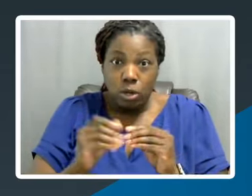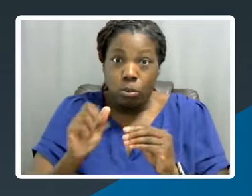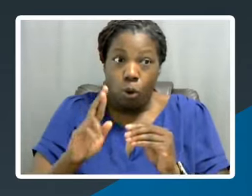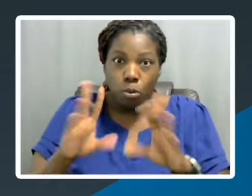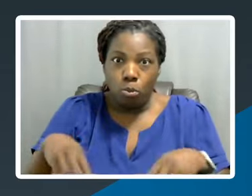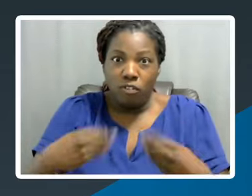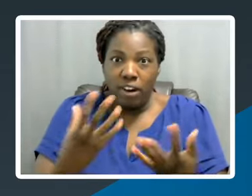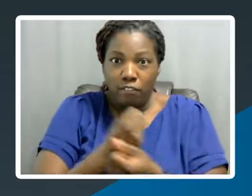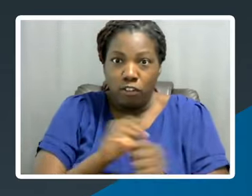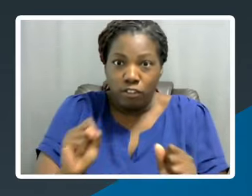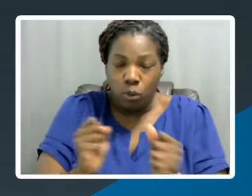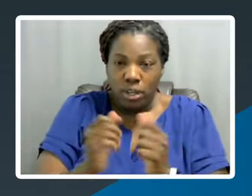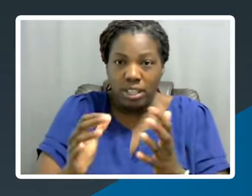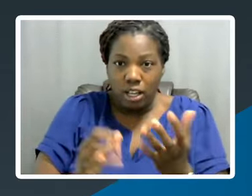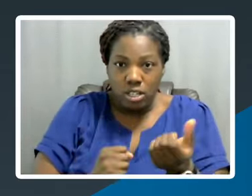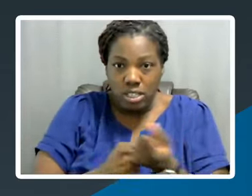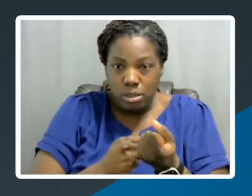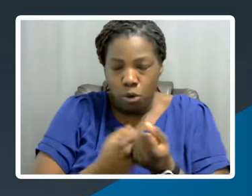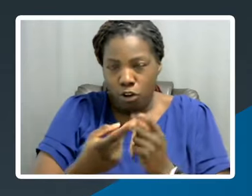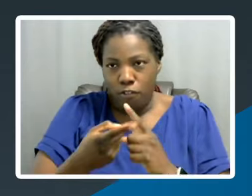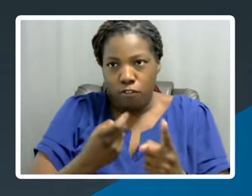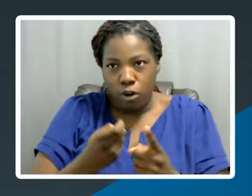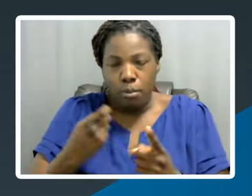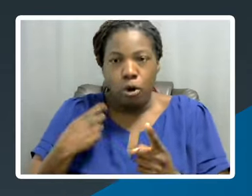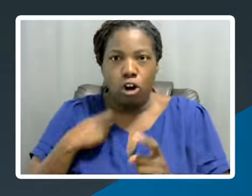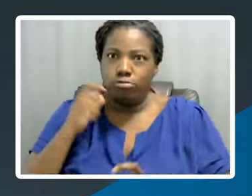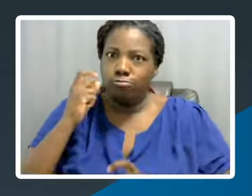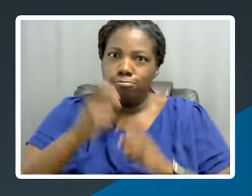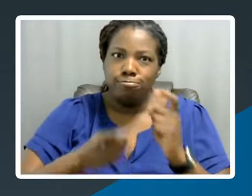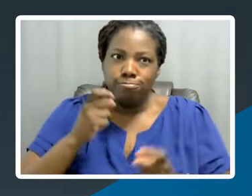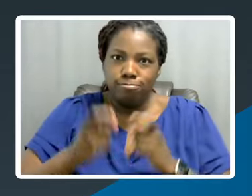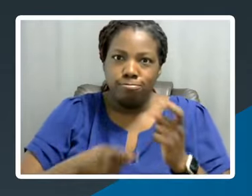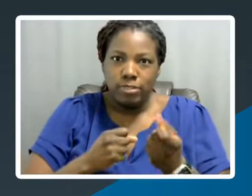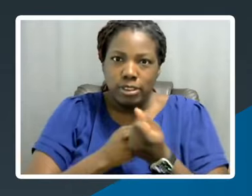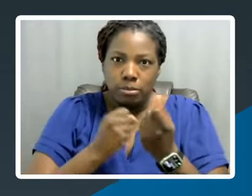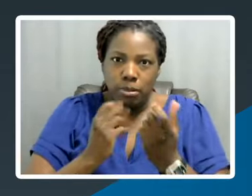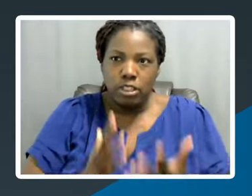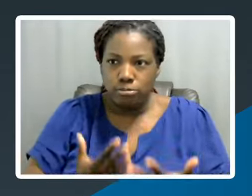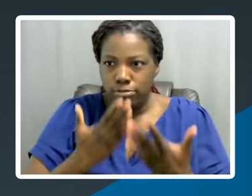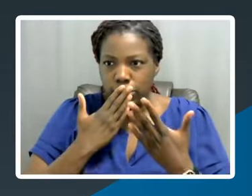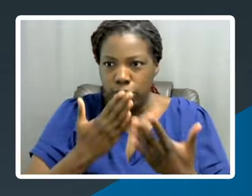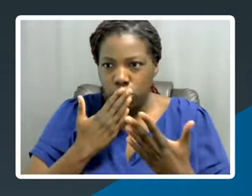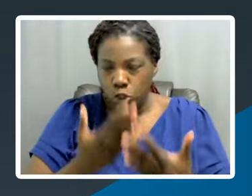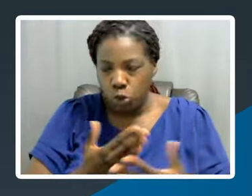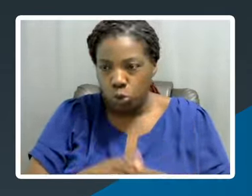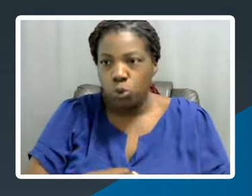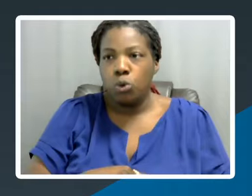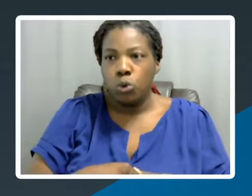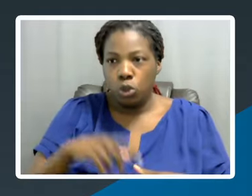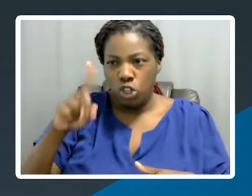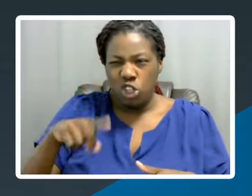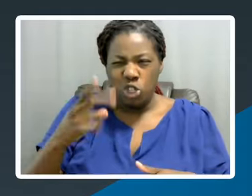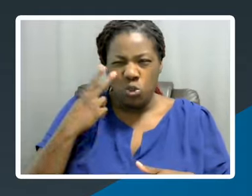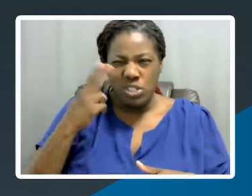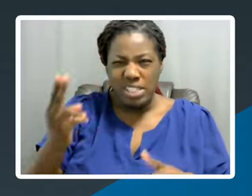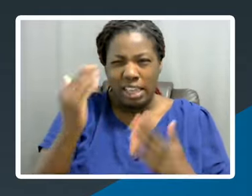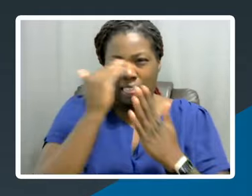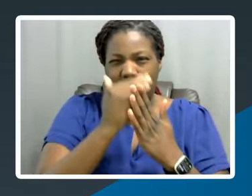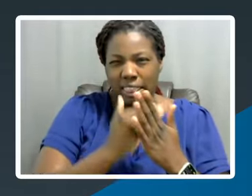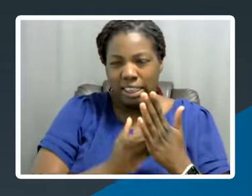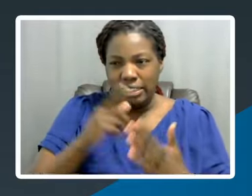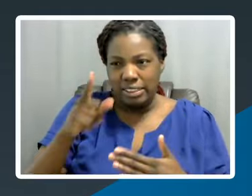support of our generous sponsors. So thank you so much to our sponsors, and you can see them here on the slide, in